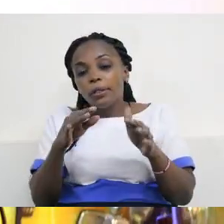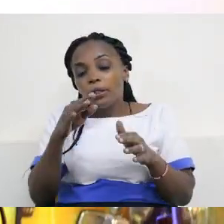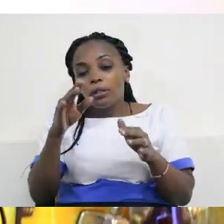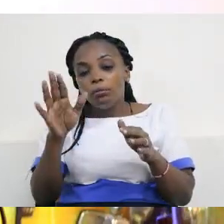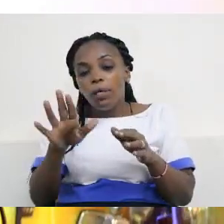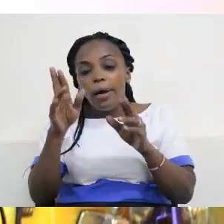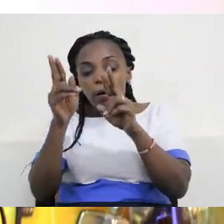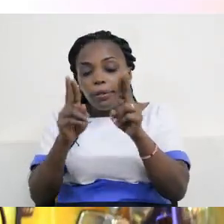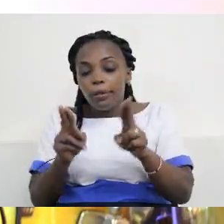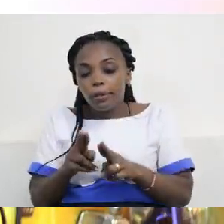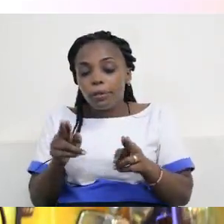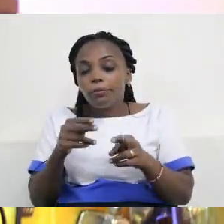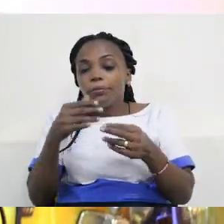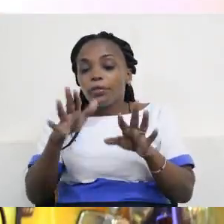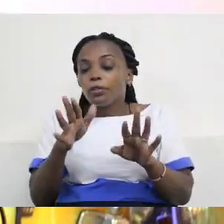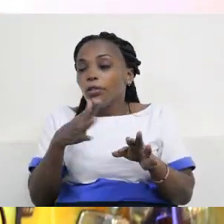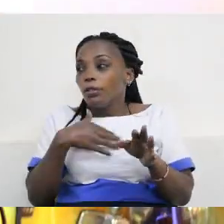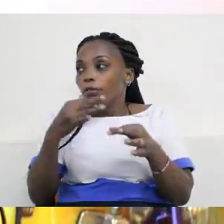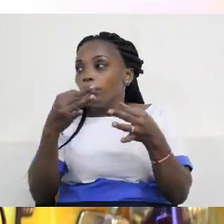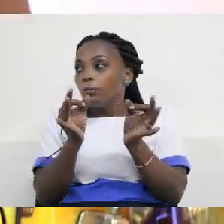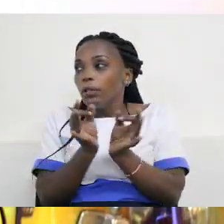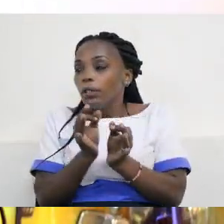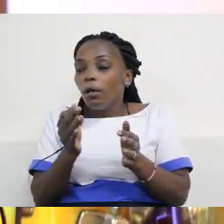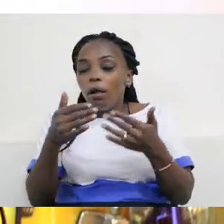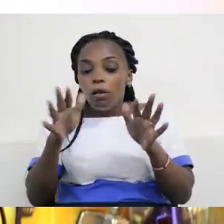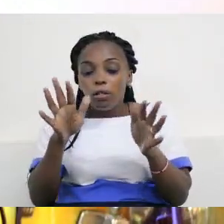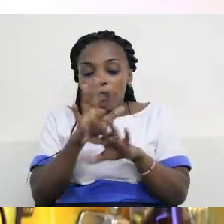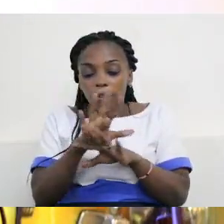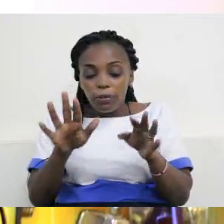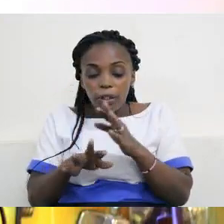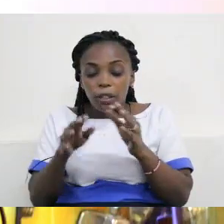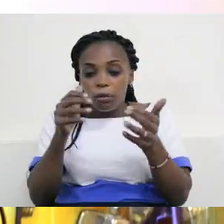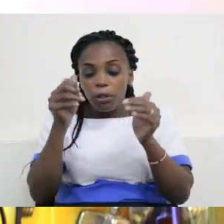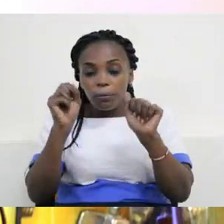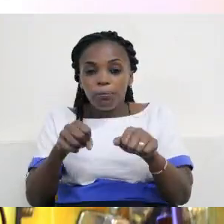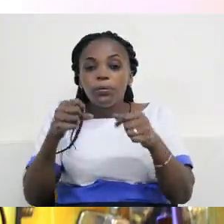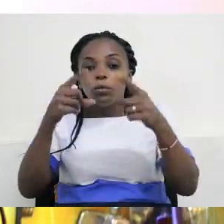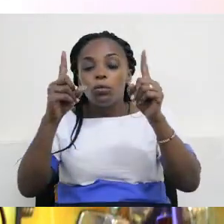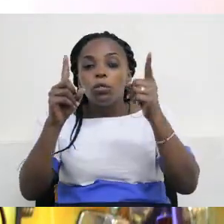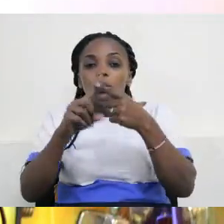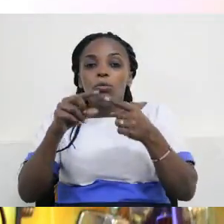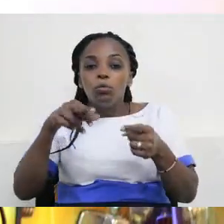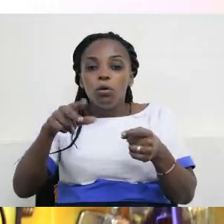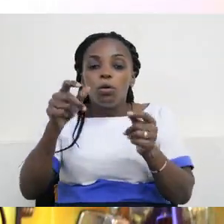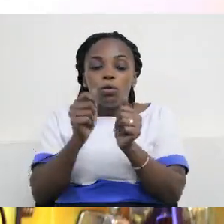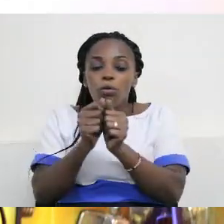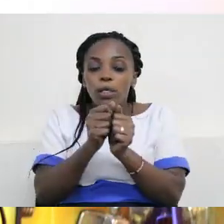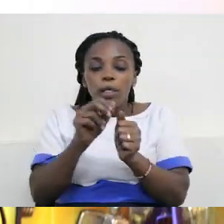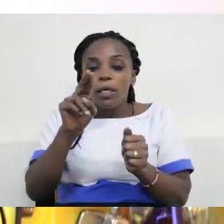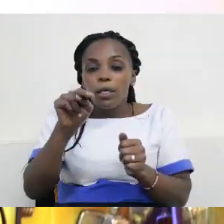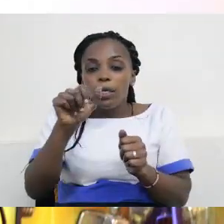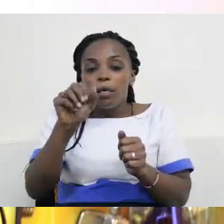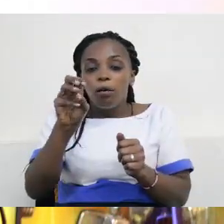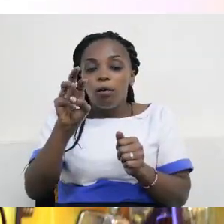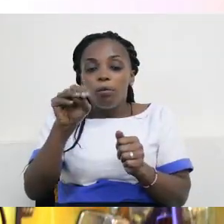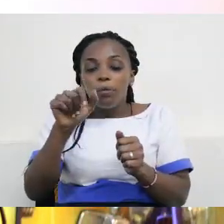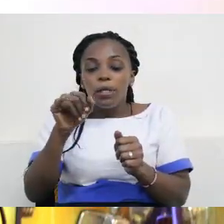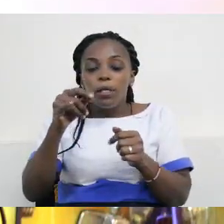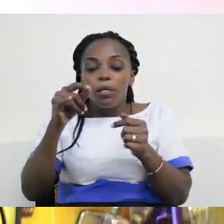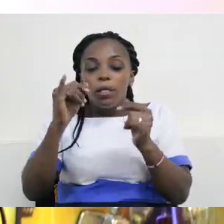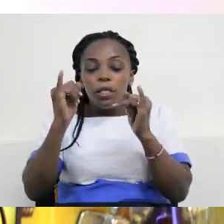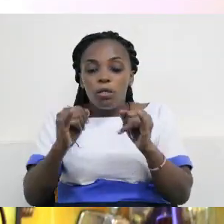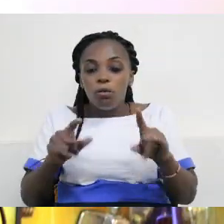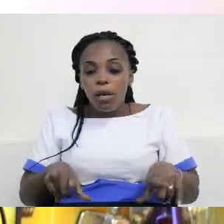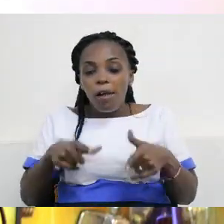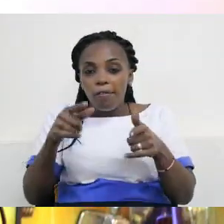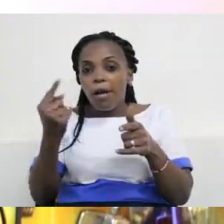gods, has left her family, has left everything that she has known to walk with Naomi into this new land. Meaning, Naomi